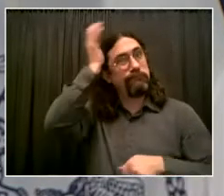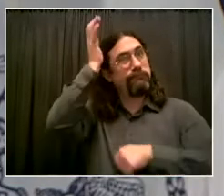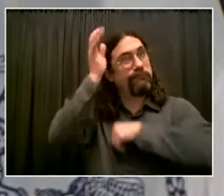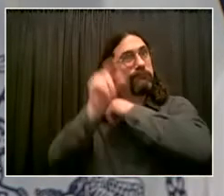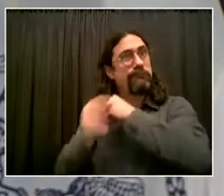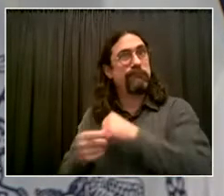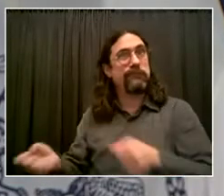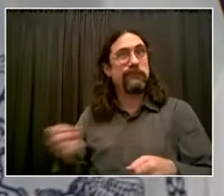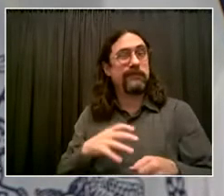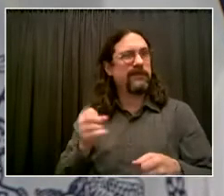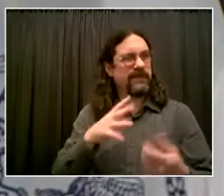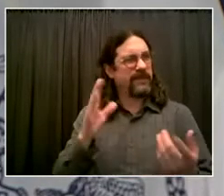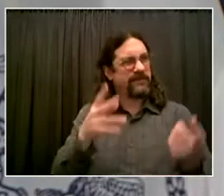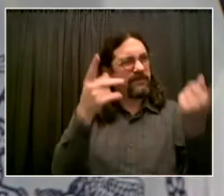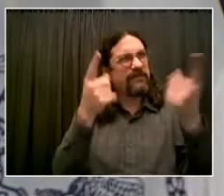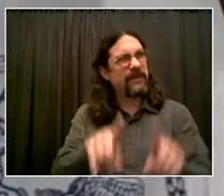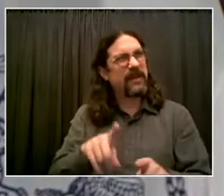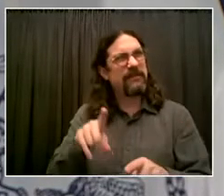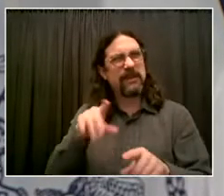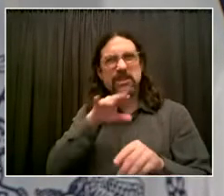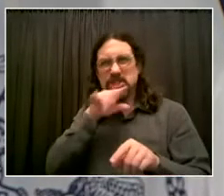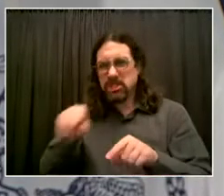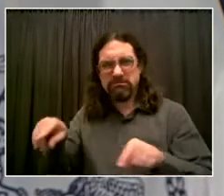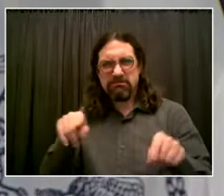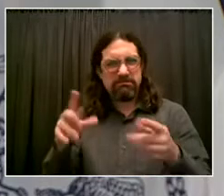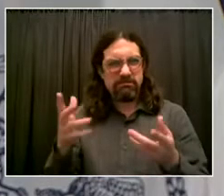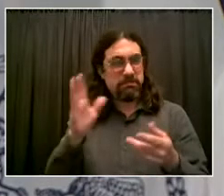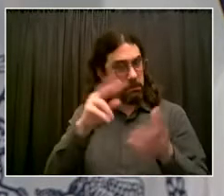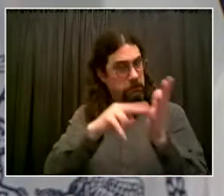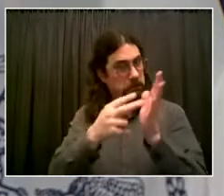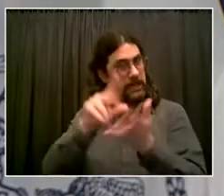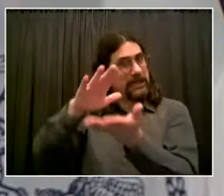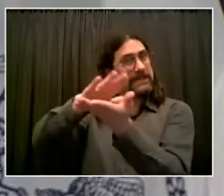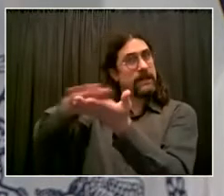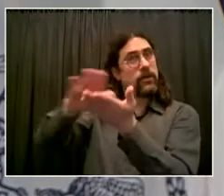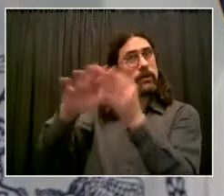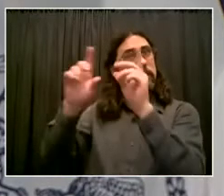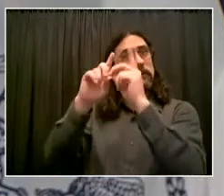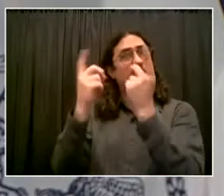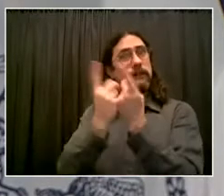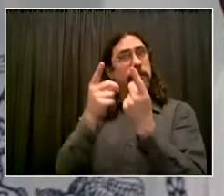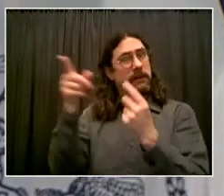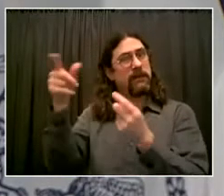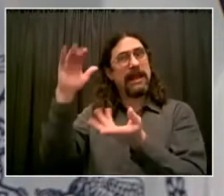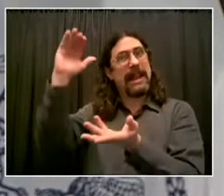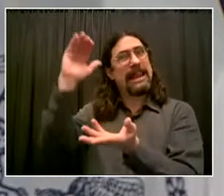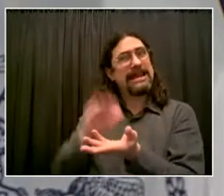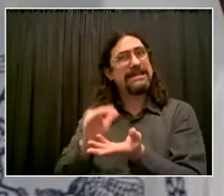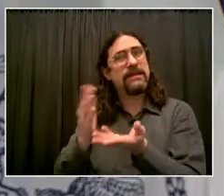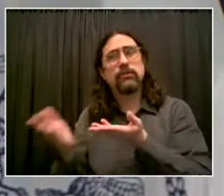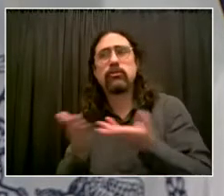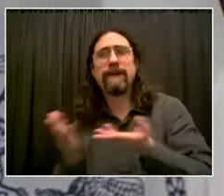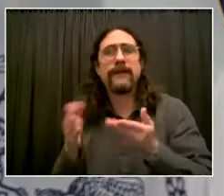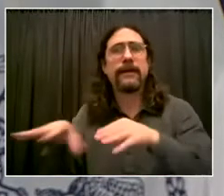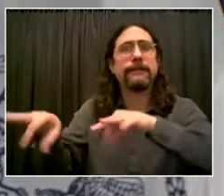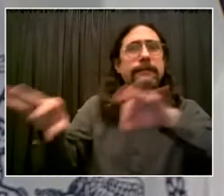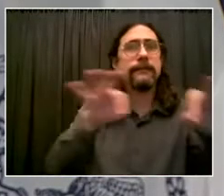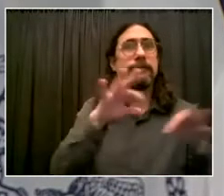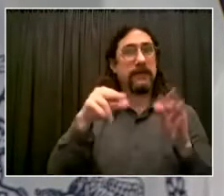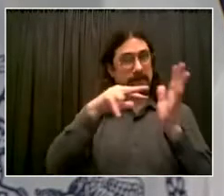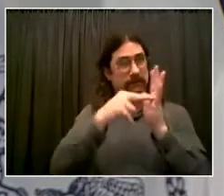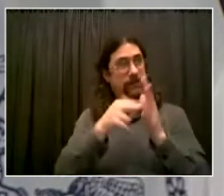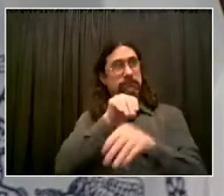pickups that caused the problem? Because, you know, it seems like a pretty big issue, at least in my neighborhood, in terms of the